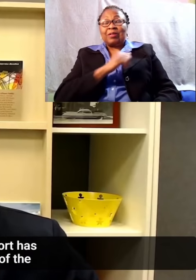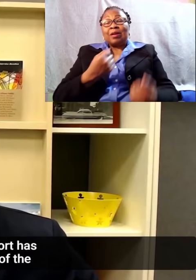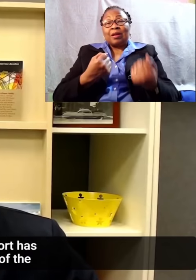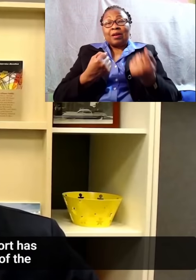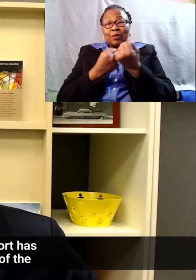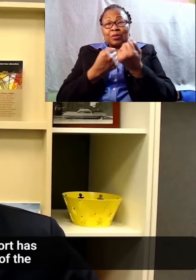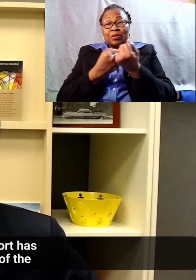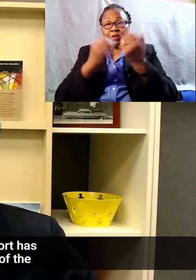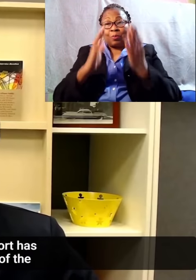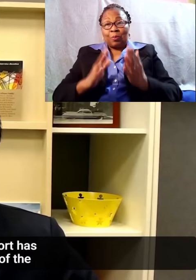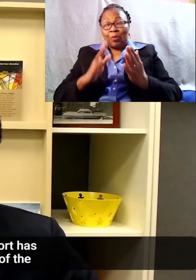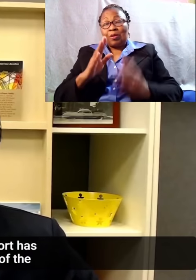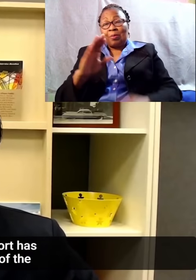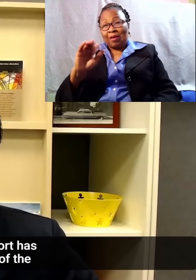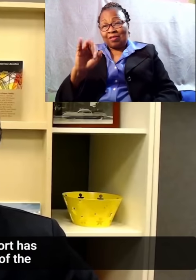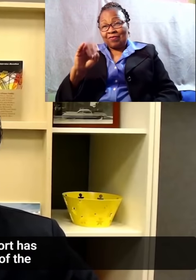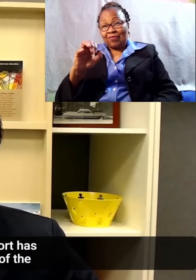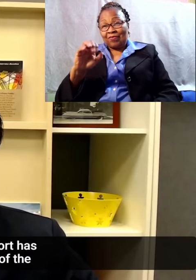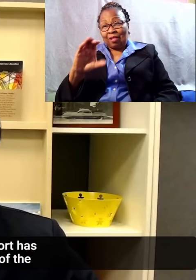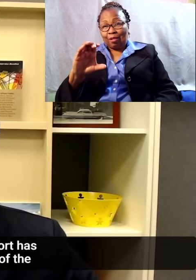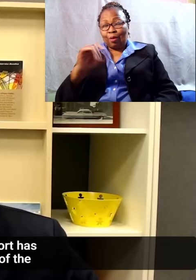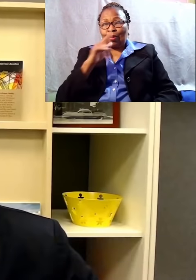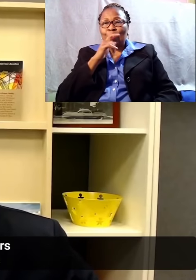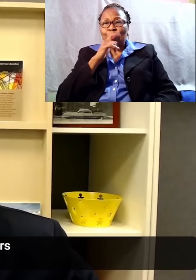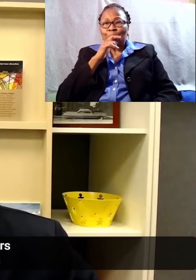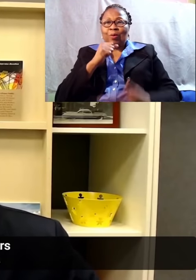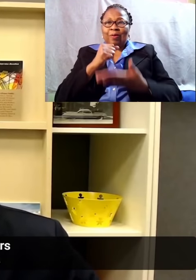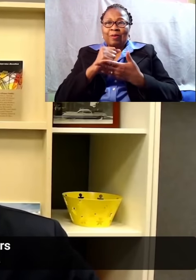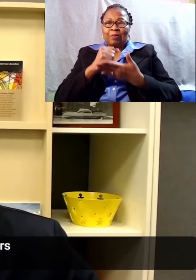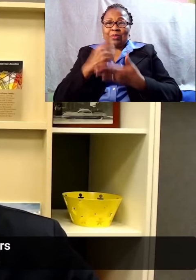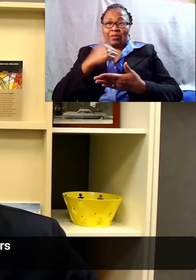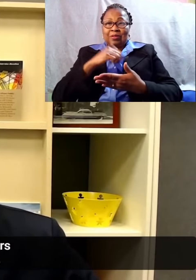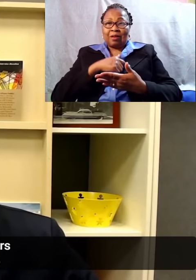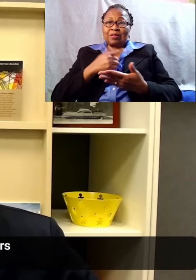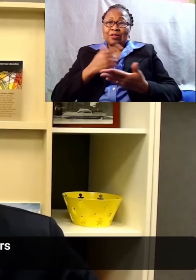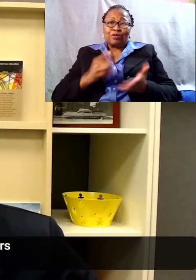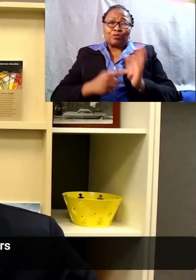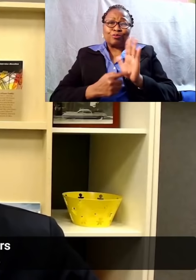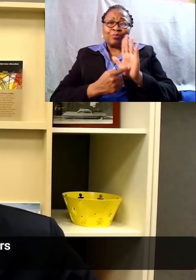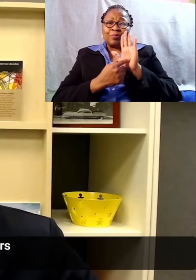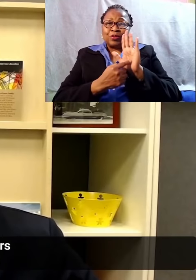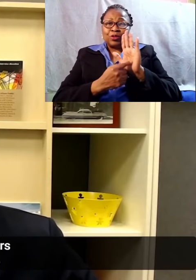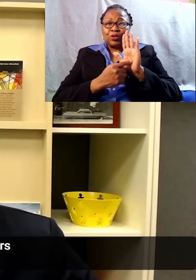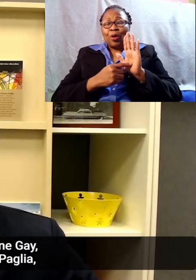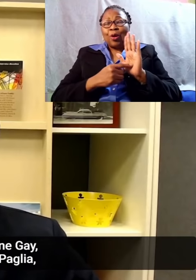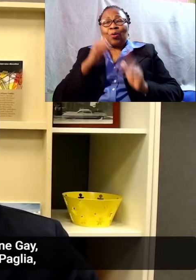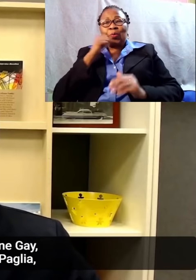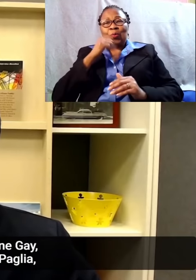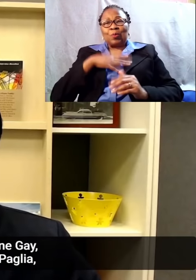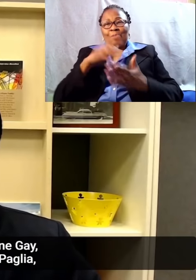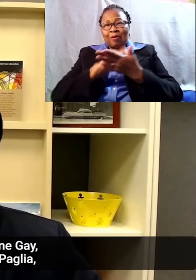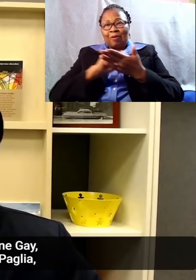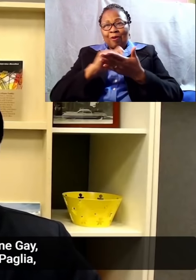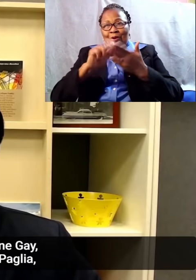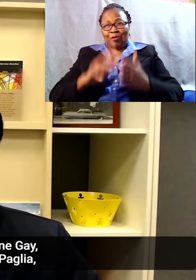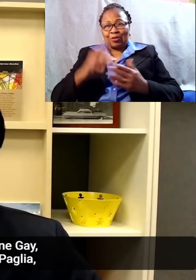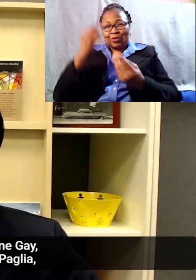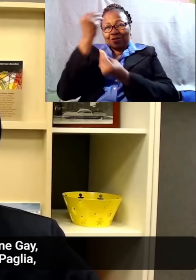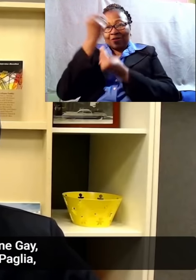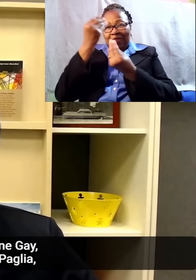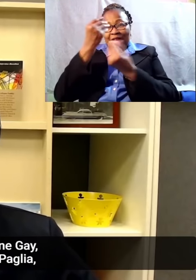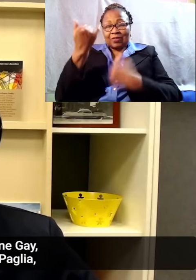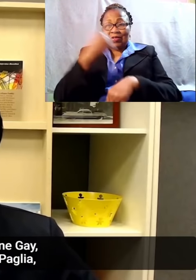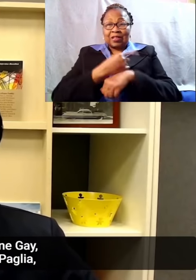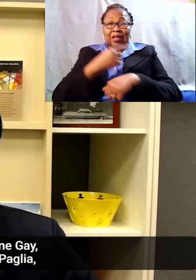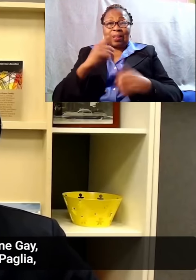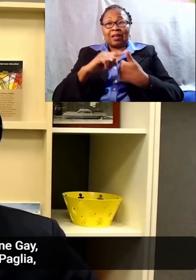Stone Belic, whose support has enabled us to present some of the preeminent women authors and thinkers of our day, from Gloria Steinem and Roxane